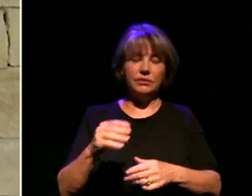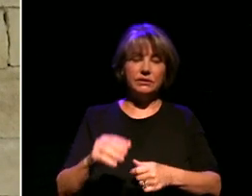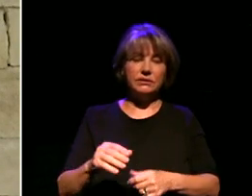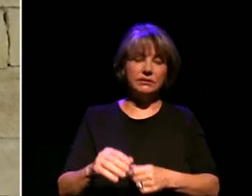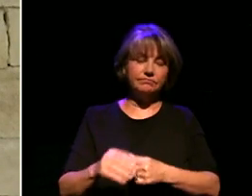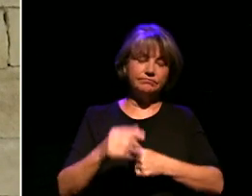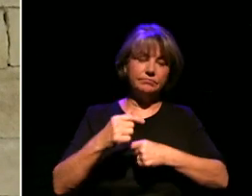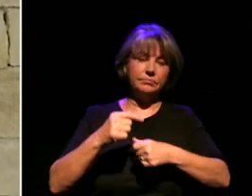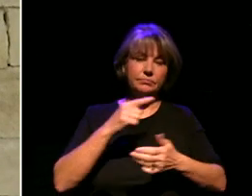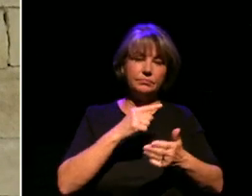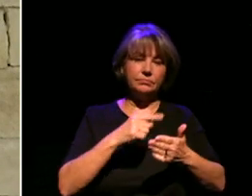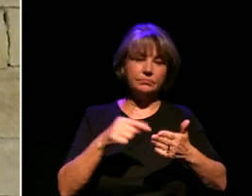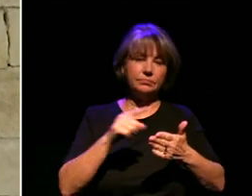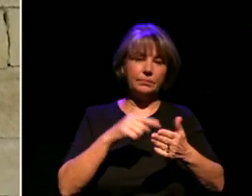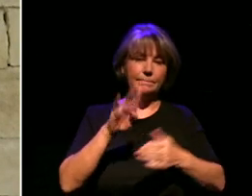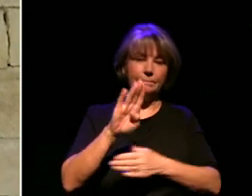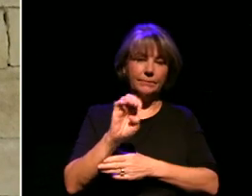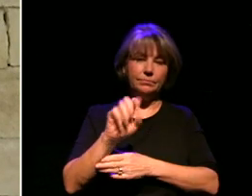the Lord Jesus took some bread